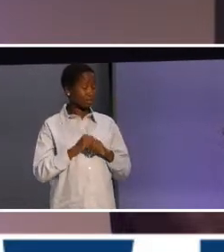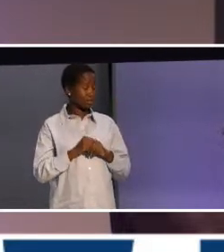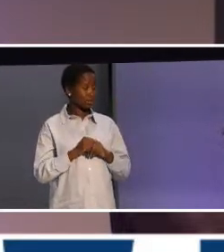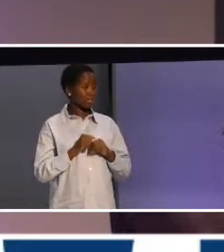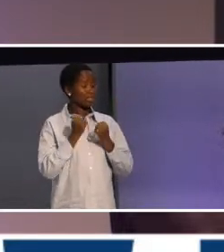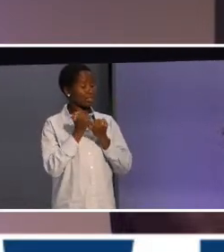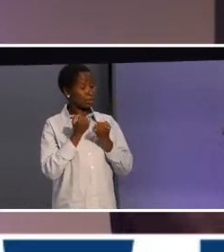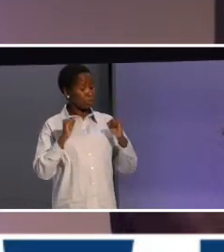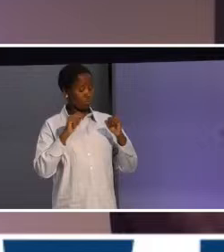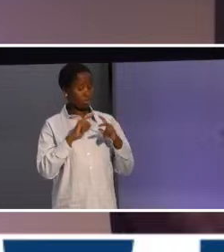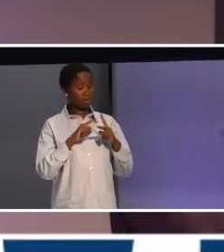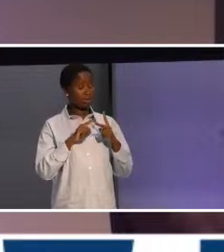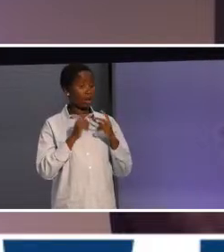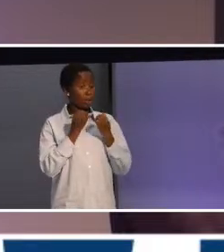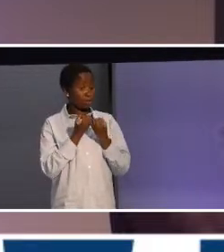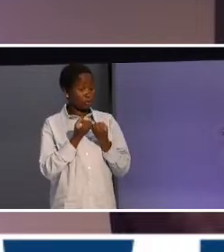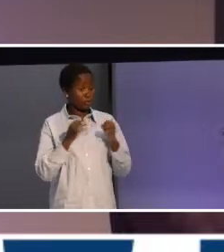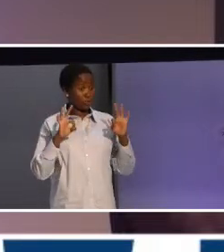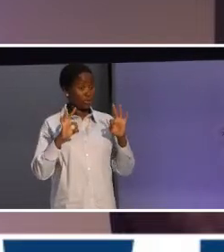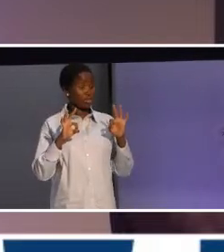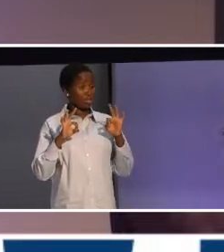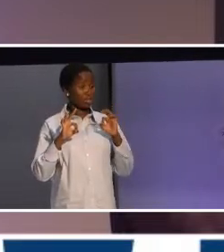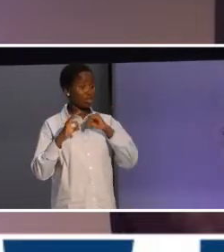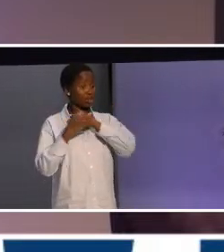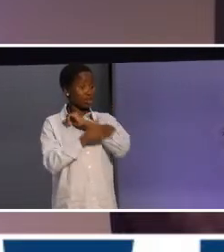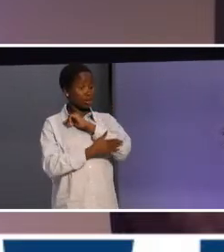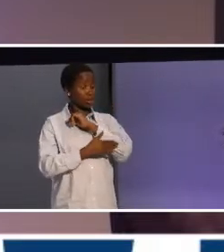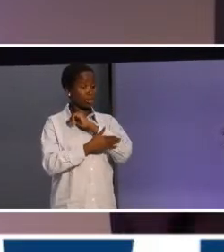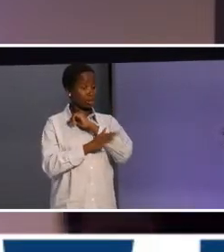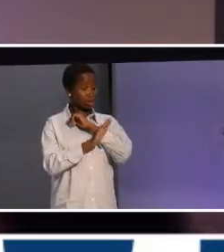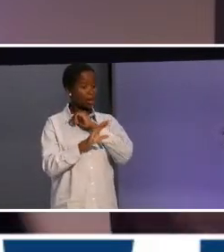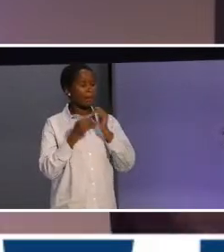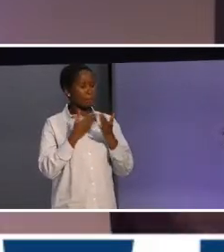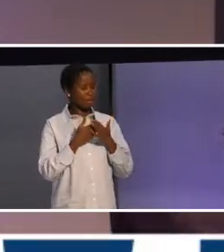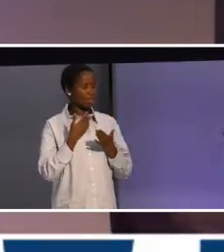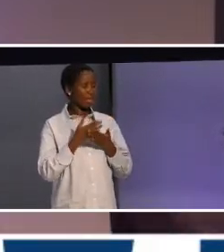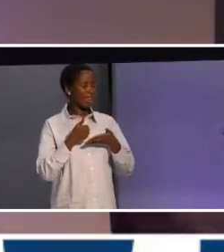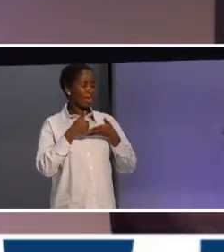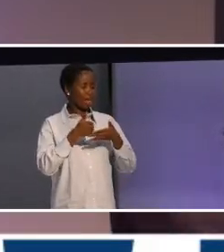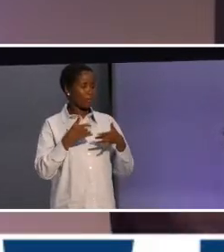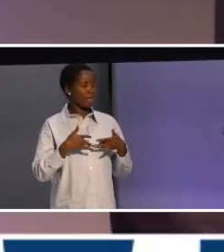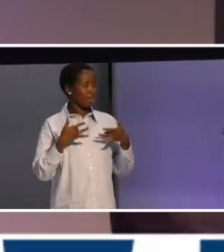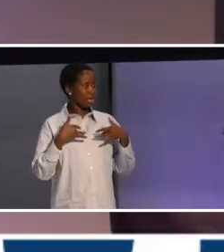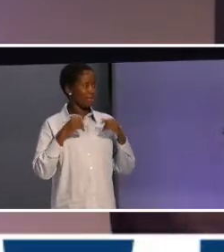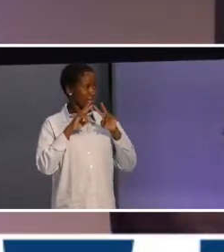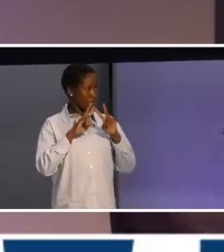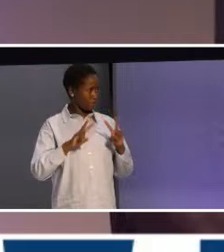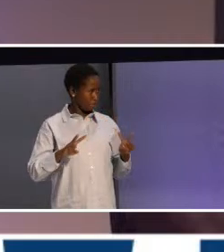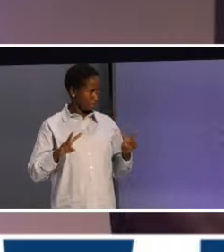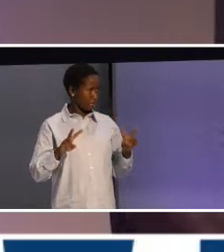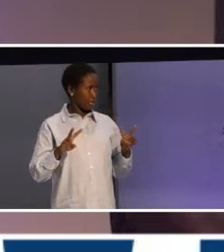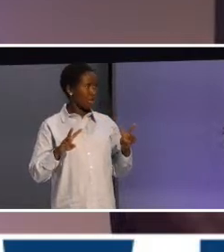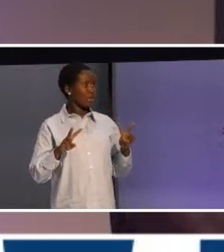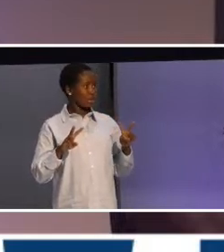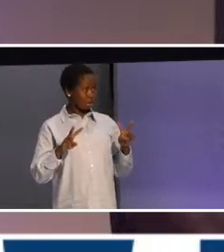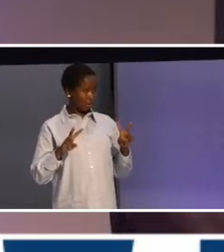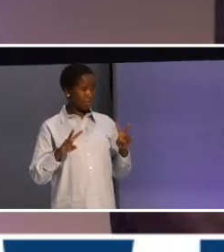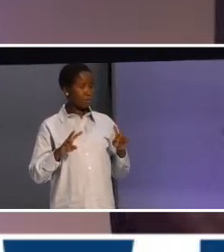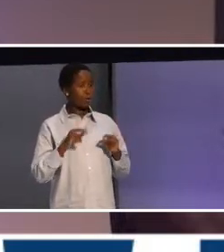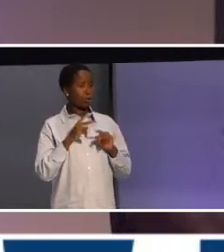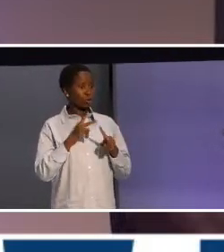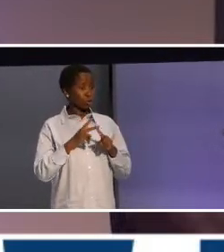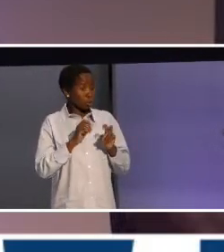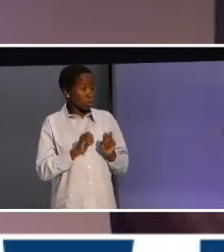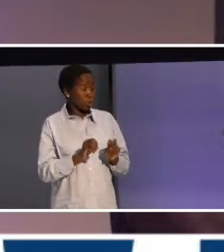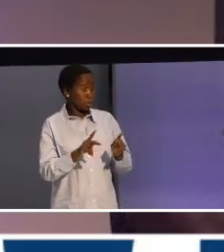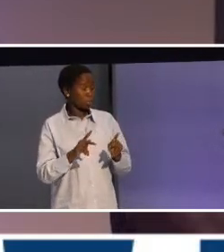society in which all persons live in harmony and with equal opportunities, it is an ideal which